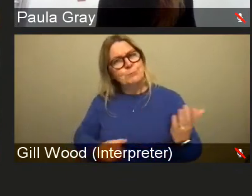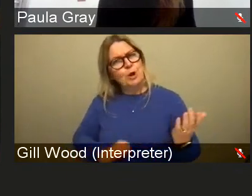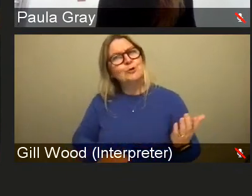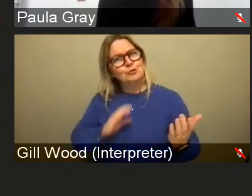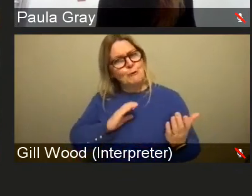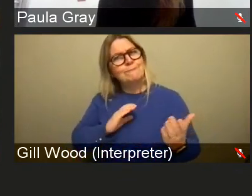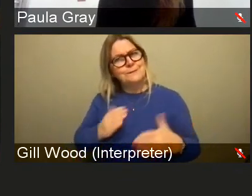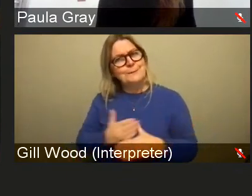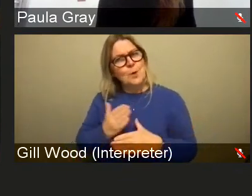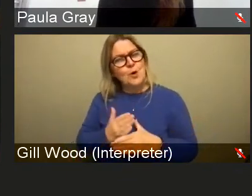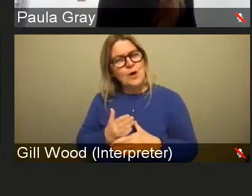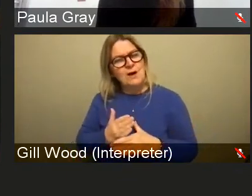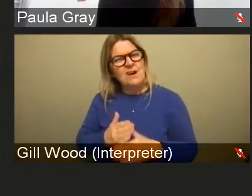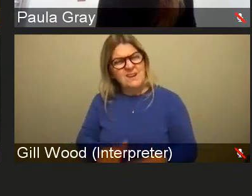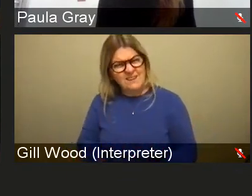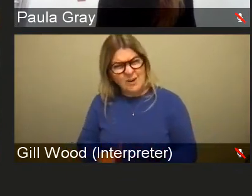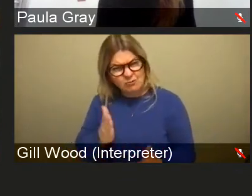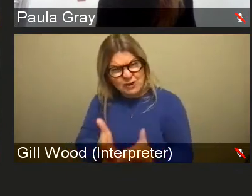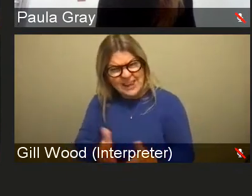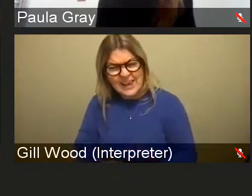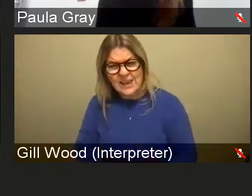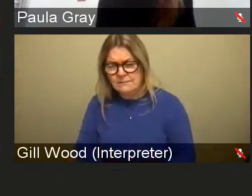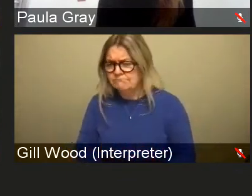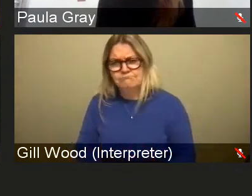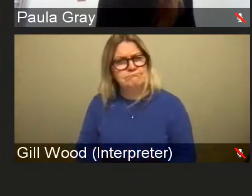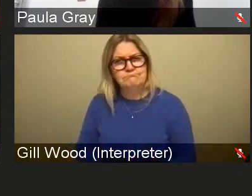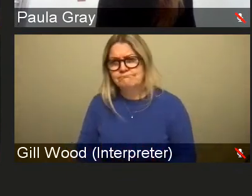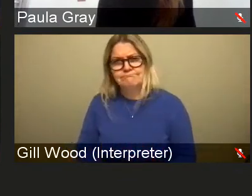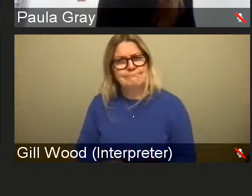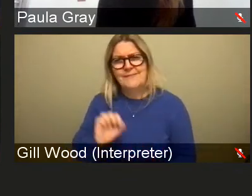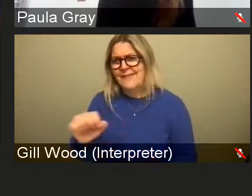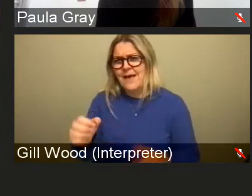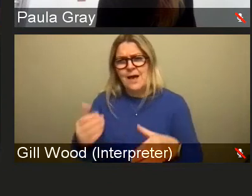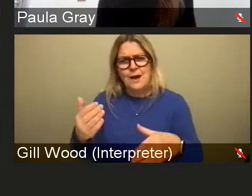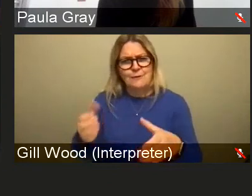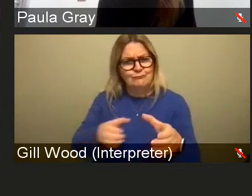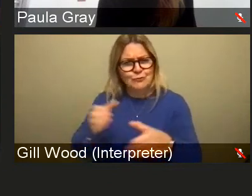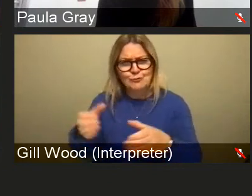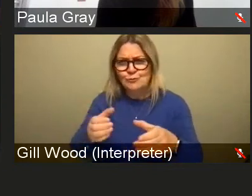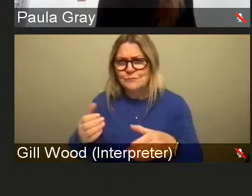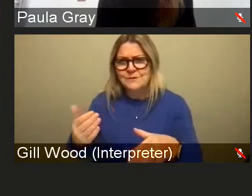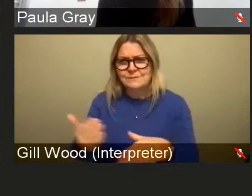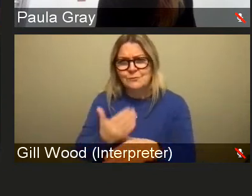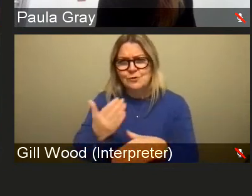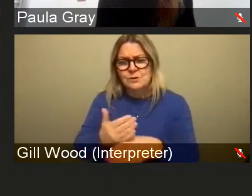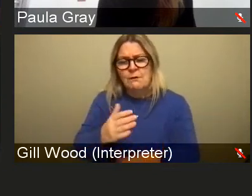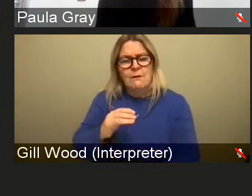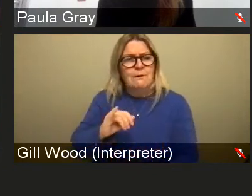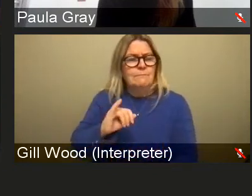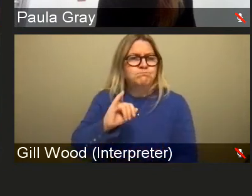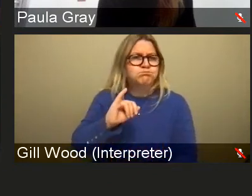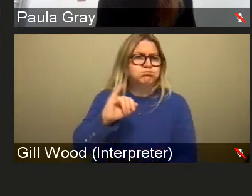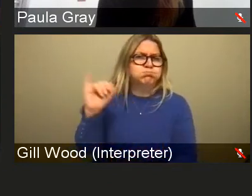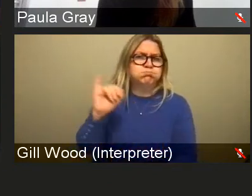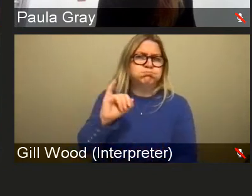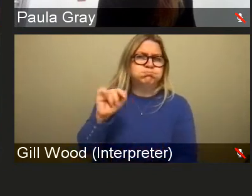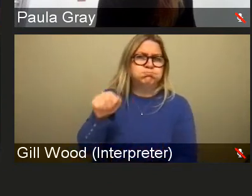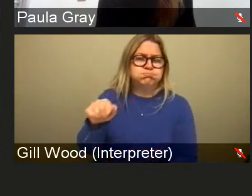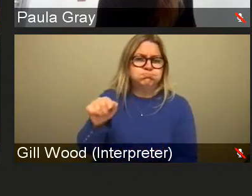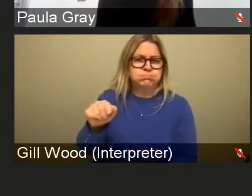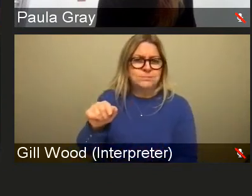doesn't translate into actual changes in their recruitment practice. And some employers who have really, you